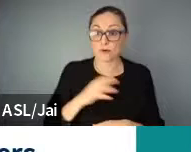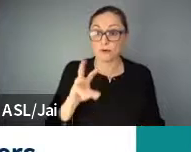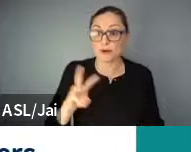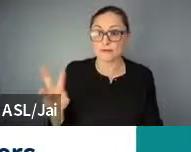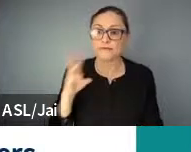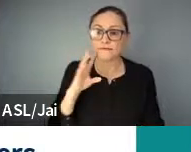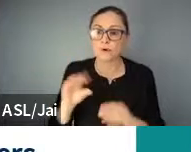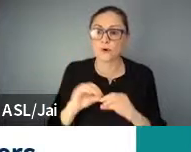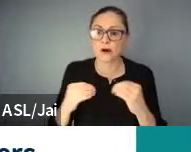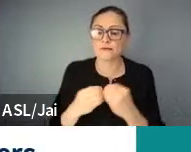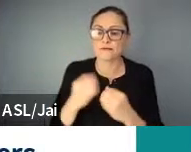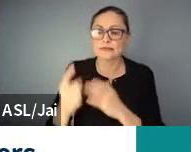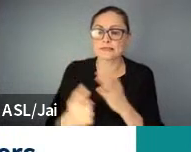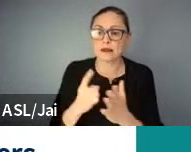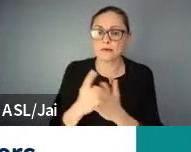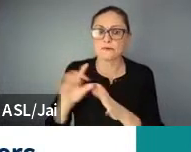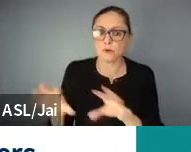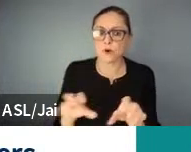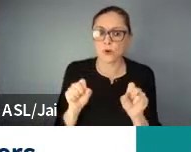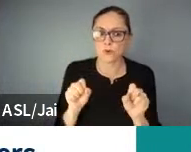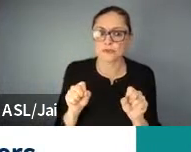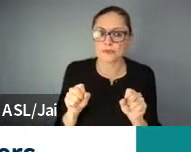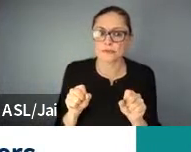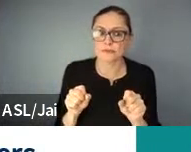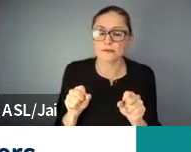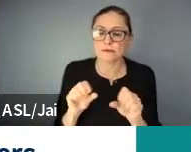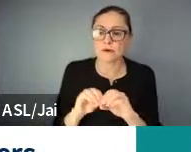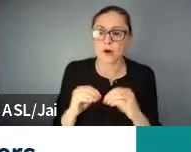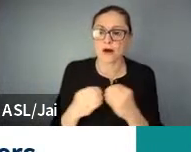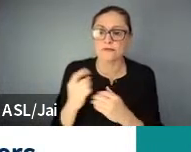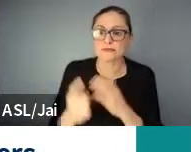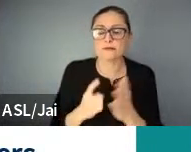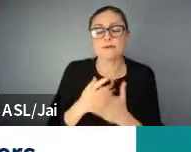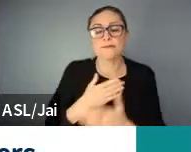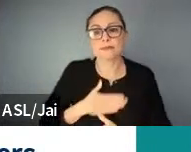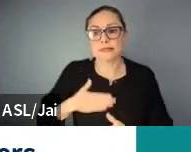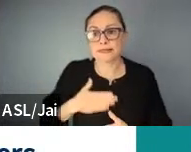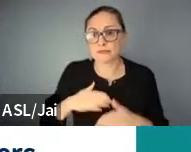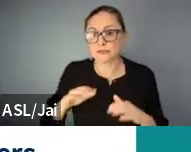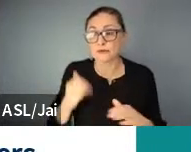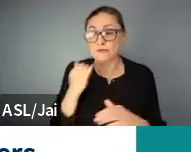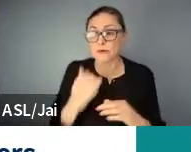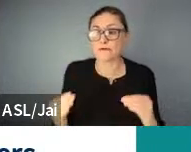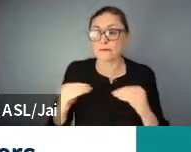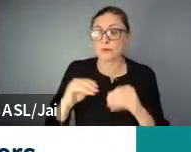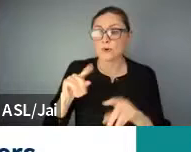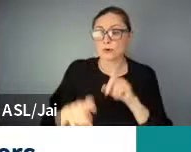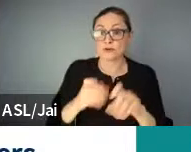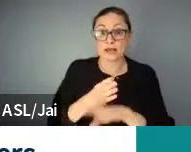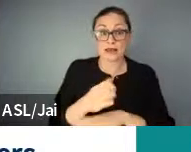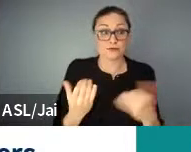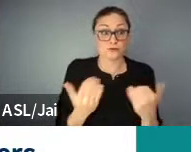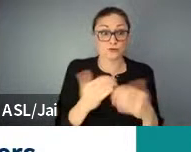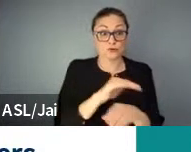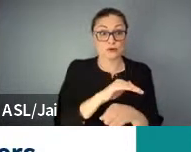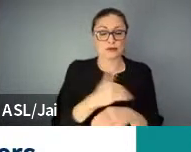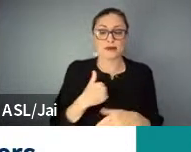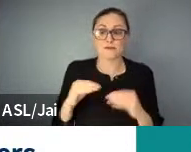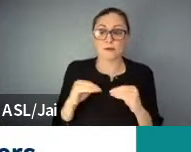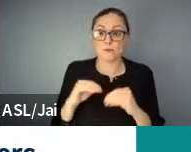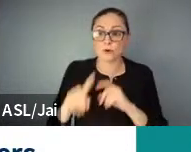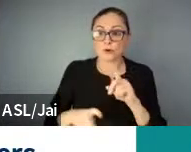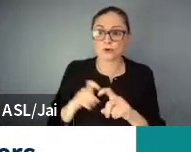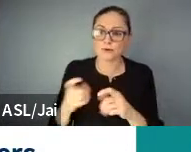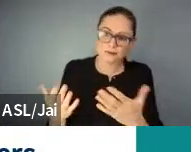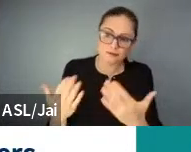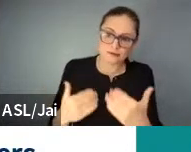office hours, and we'll be hosting those. So please do that if you have more questions after tonight. We want to help.